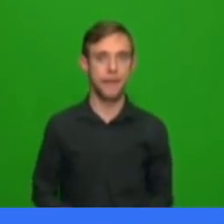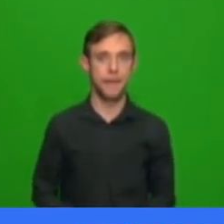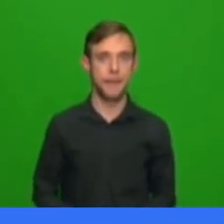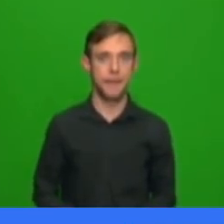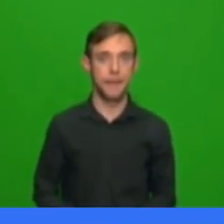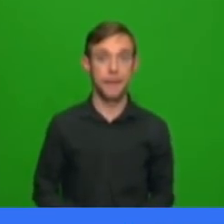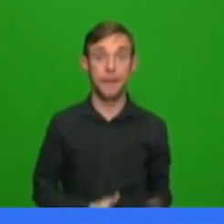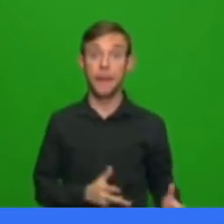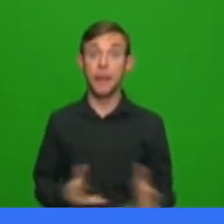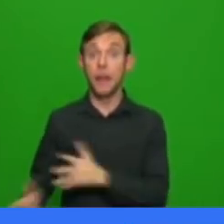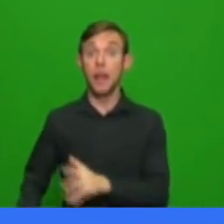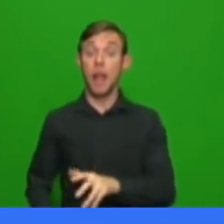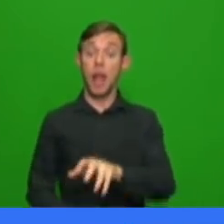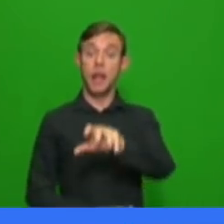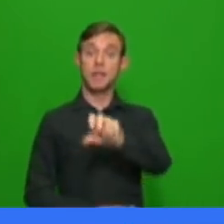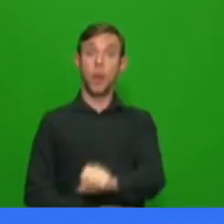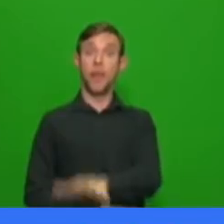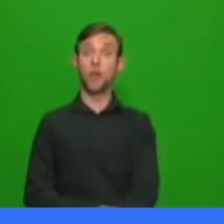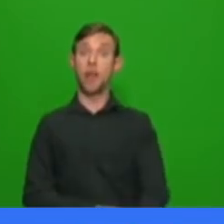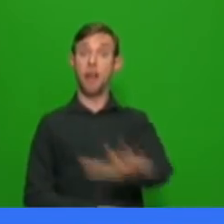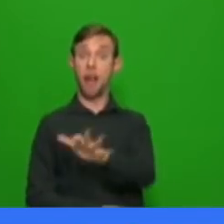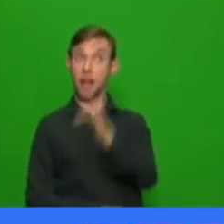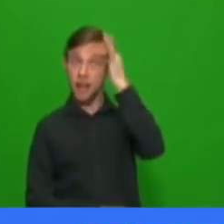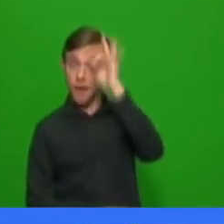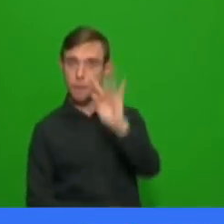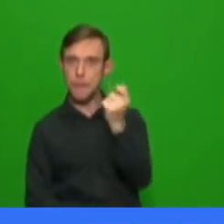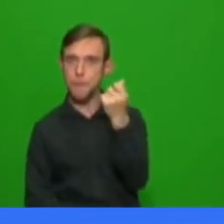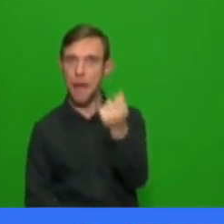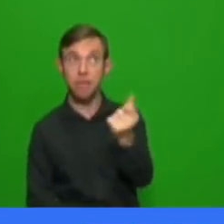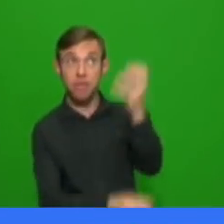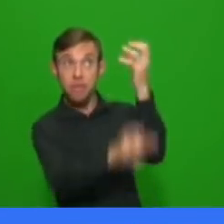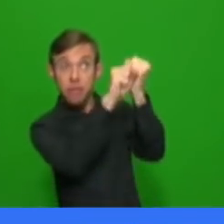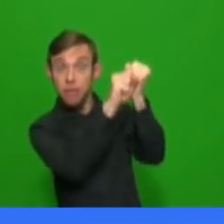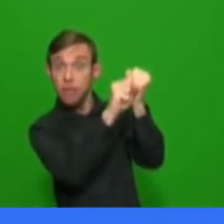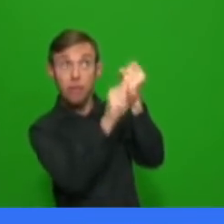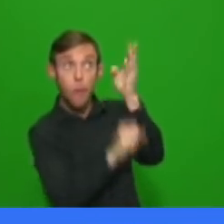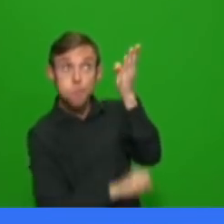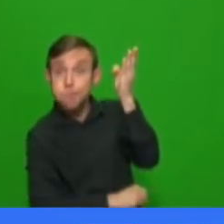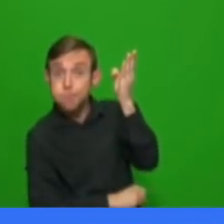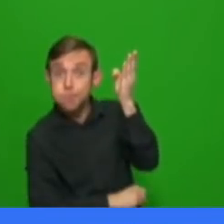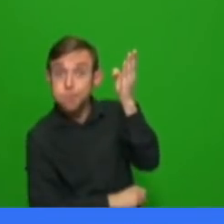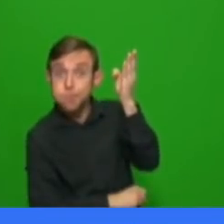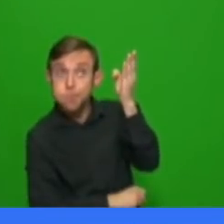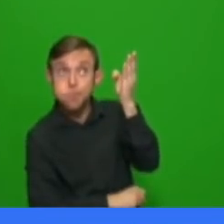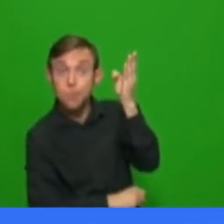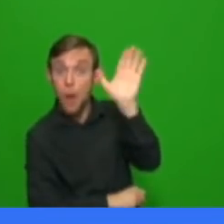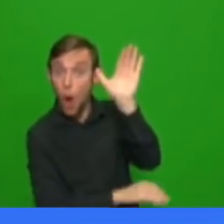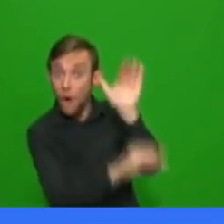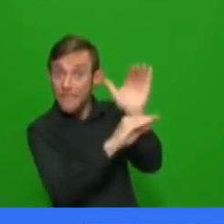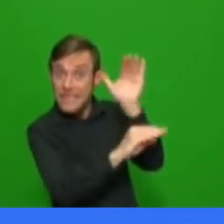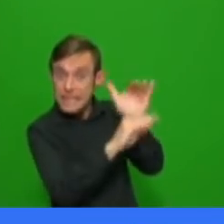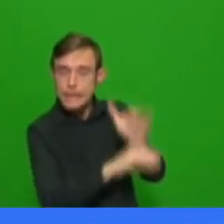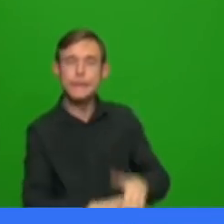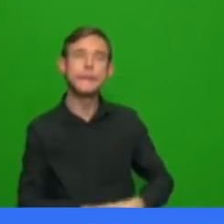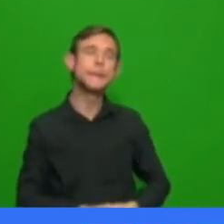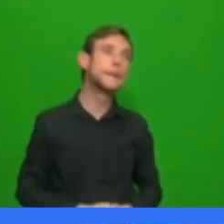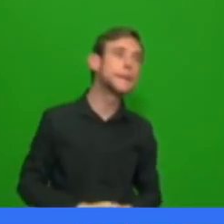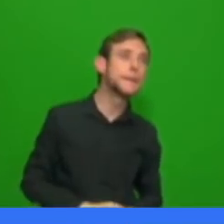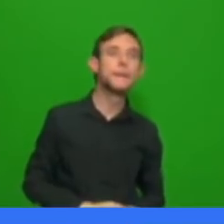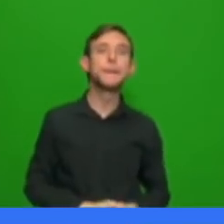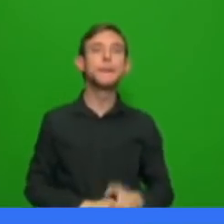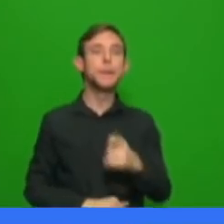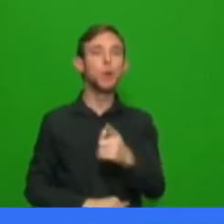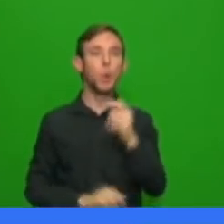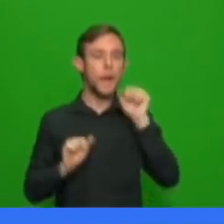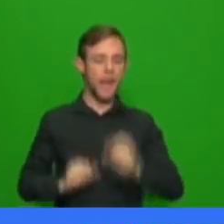Adequacy of reserves, you can use so many measures to try and establish the adequacy of reserves.